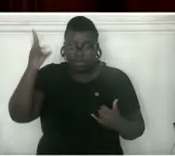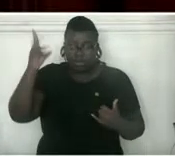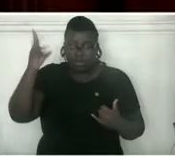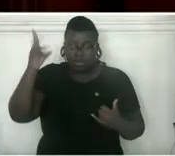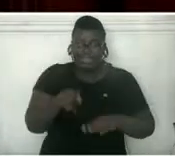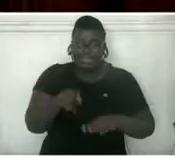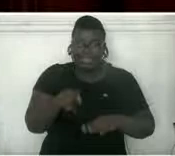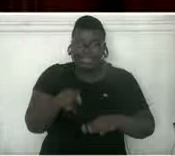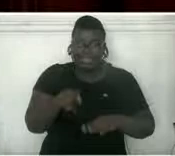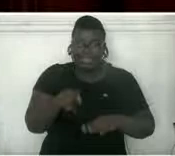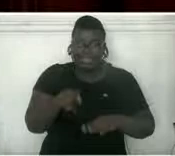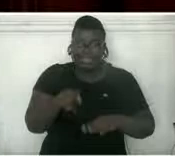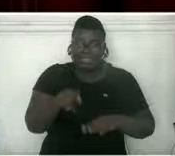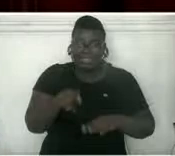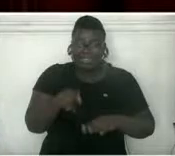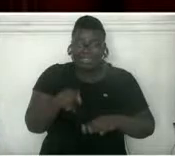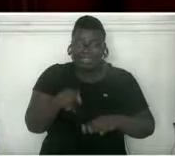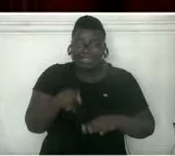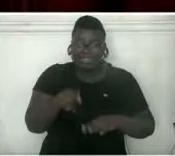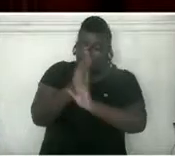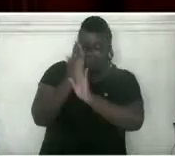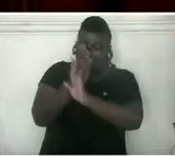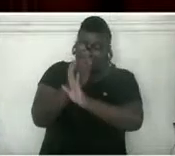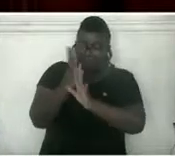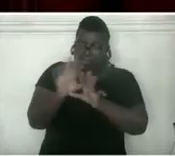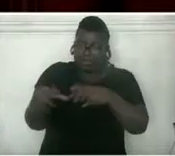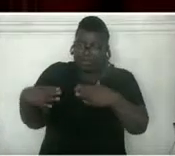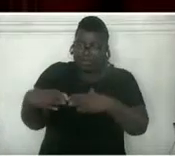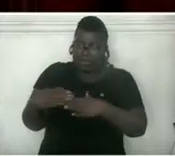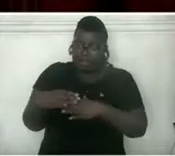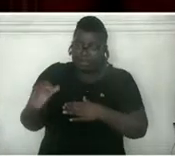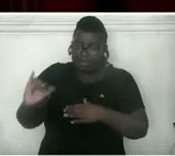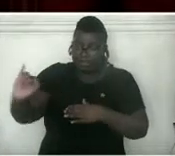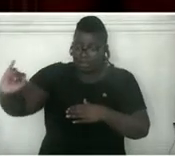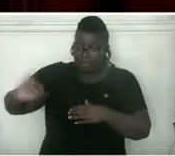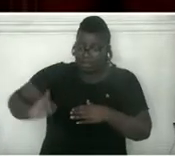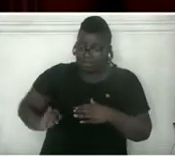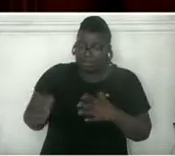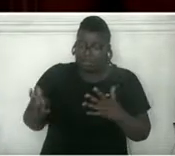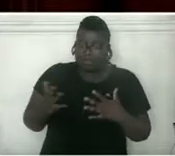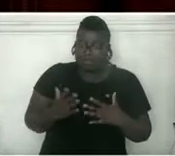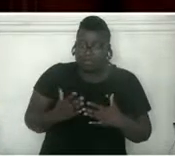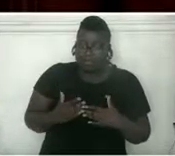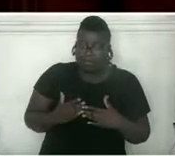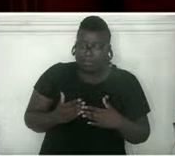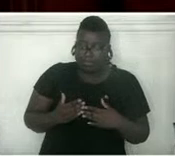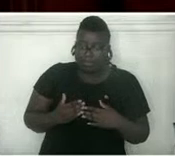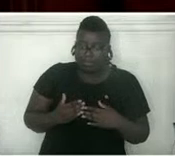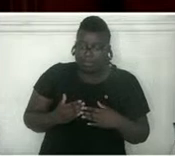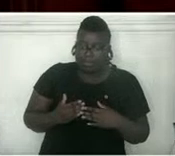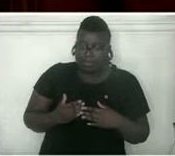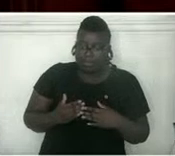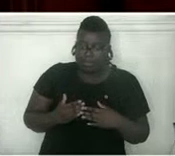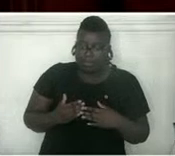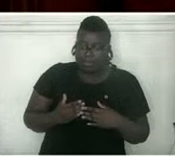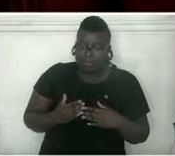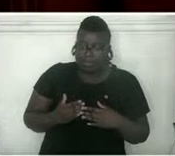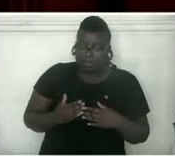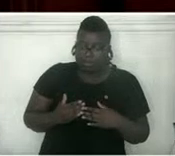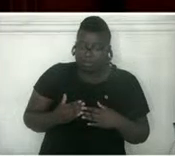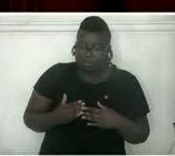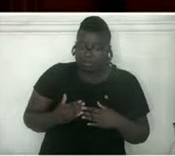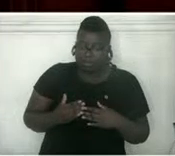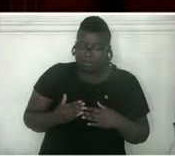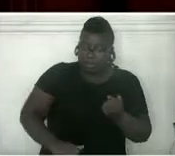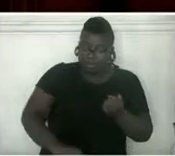begun to stimulate private sector investment into the border of this Electropolis